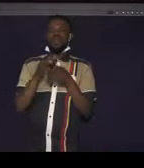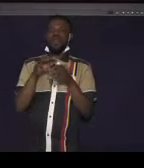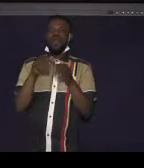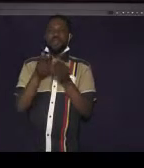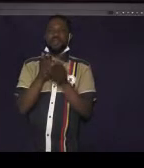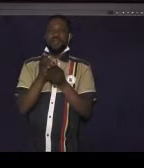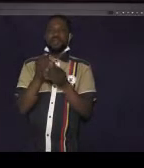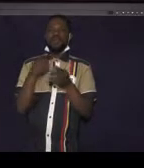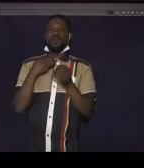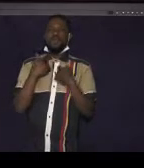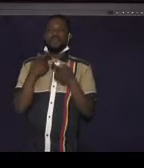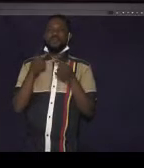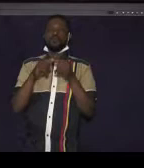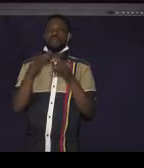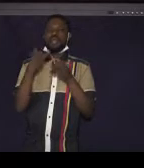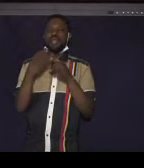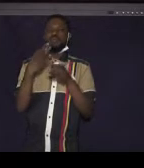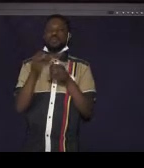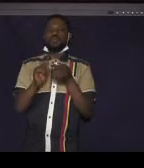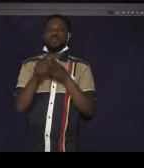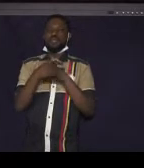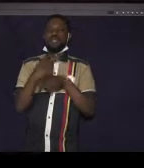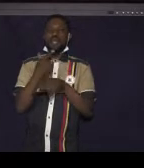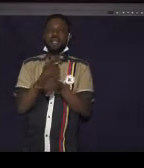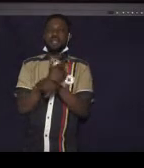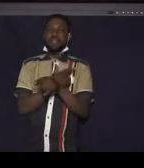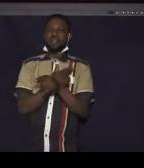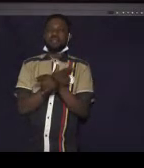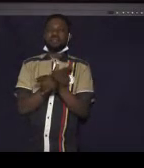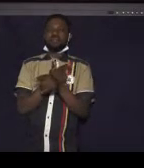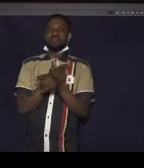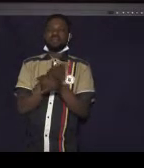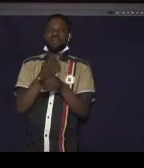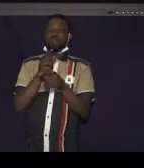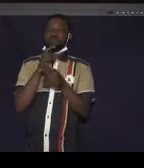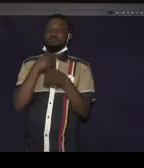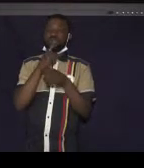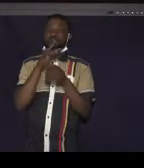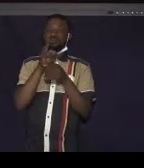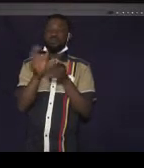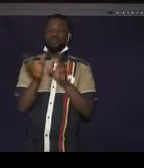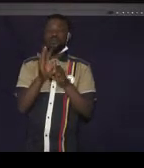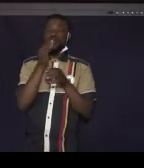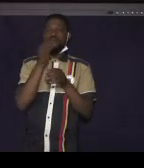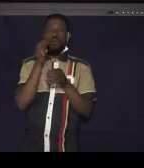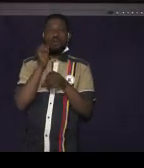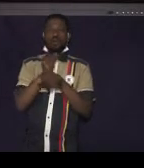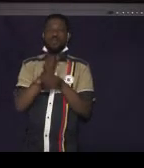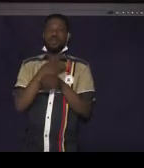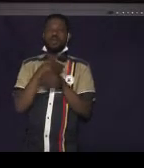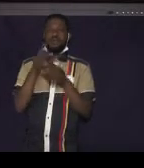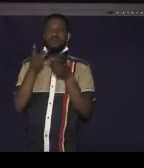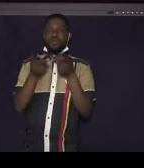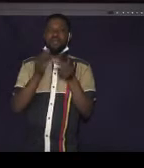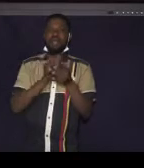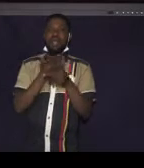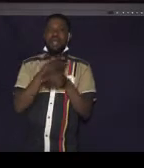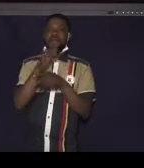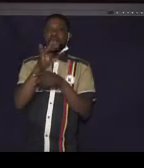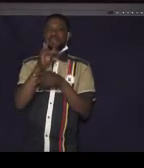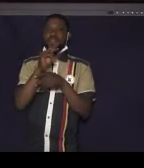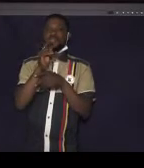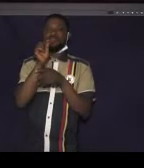Alrighty then, we have come to the end of the day's lesson. Ensure that you do your homework, and of course visit our bit.ly